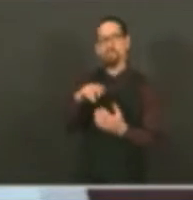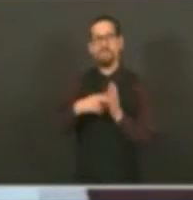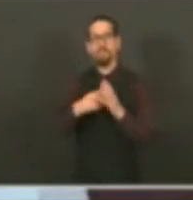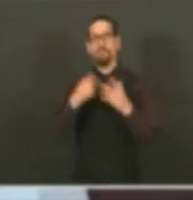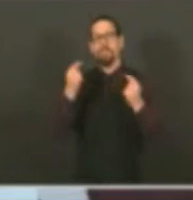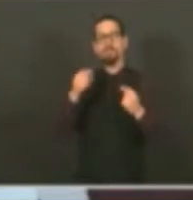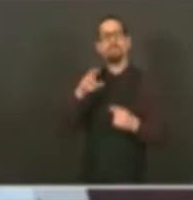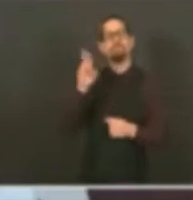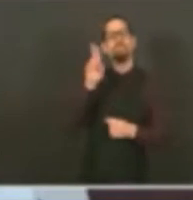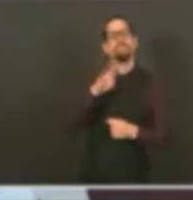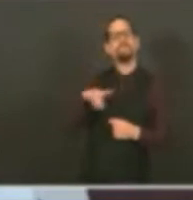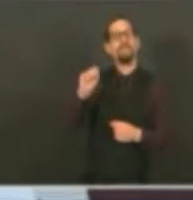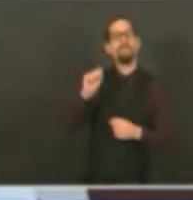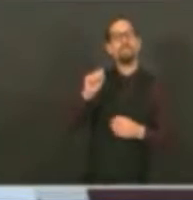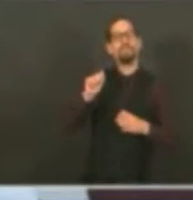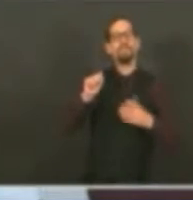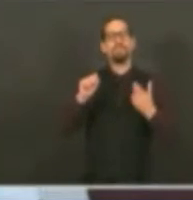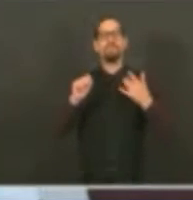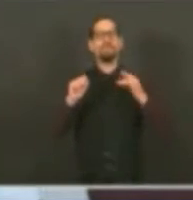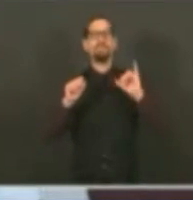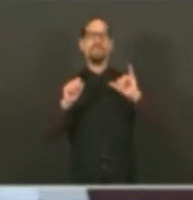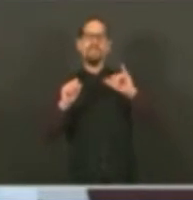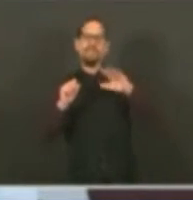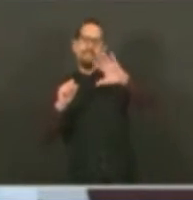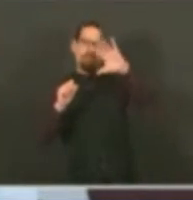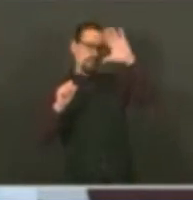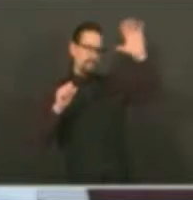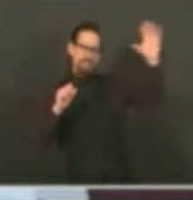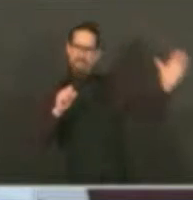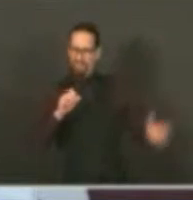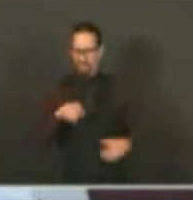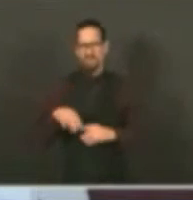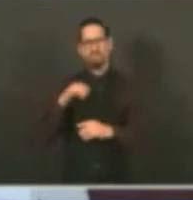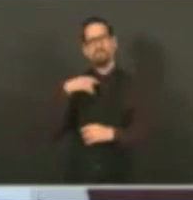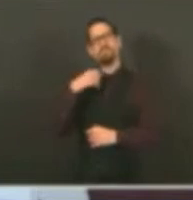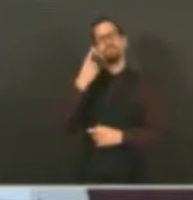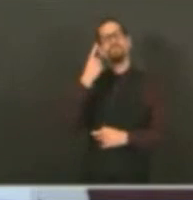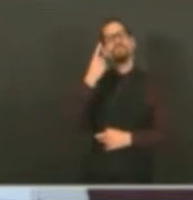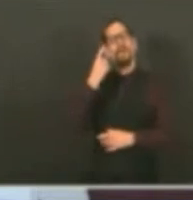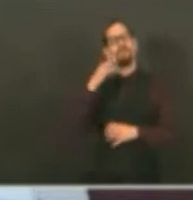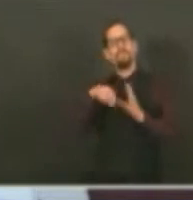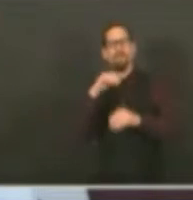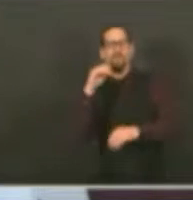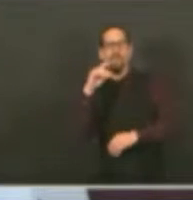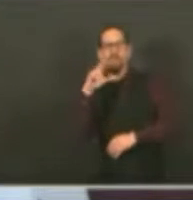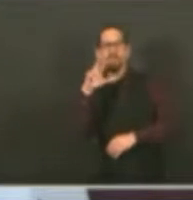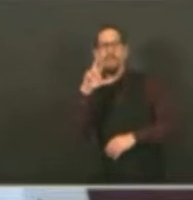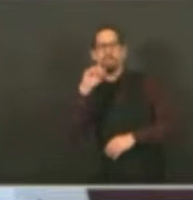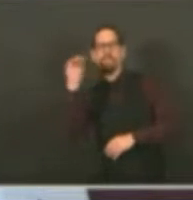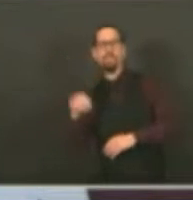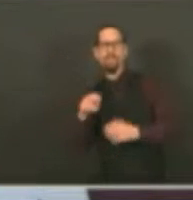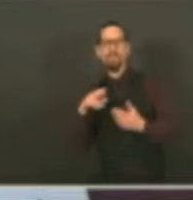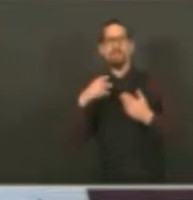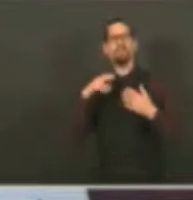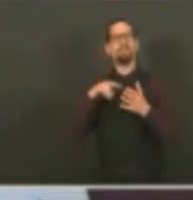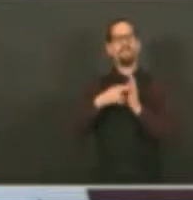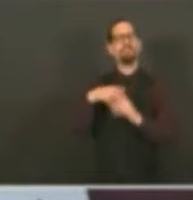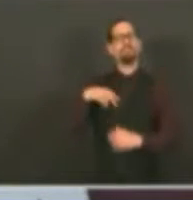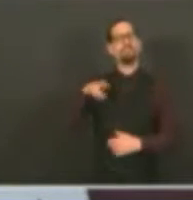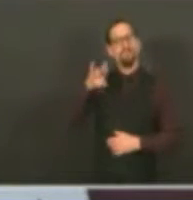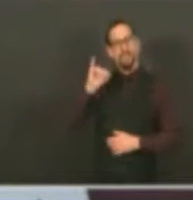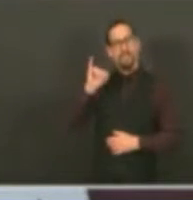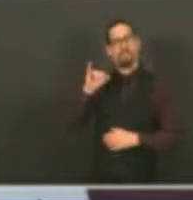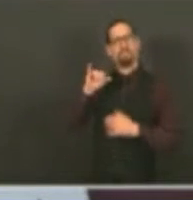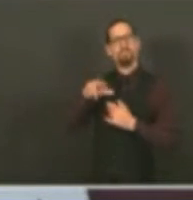expect 1/300th of the vaccine allocated for the country. And so that's where the number of the 32,000 comes from. However,